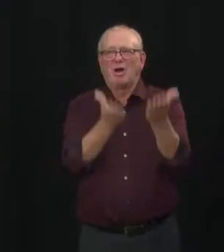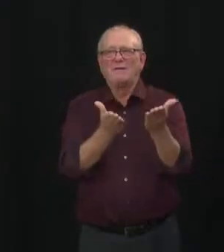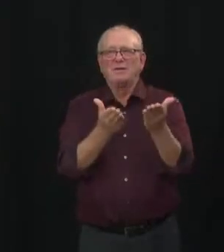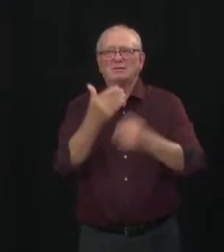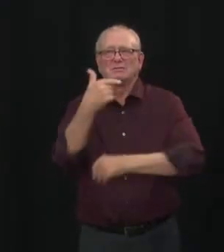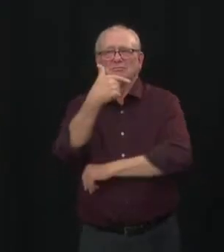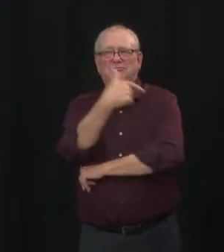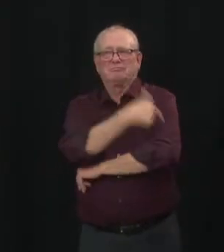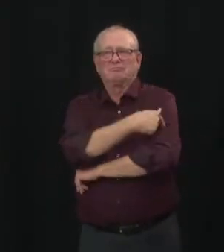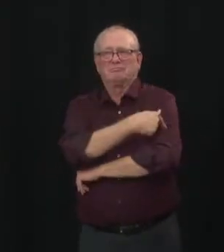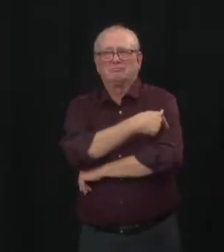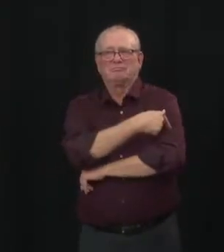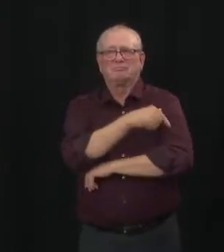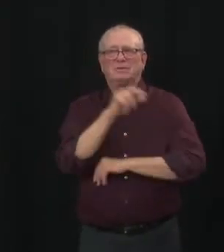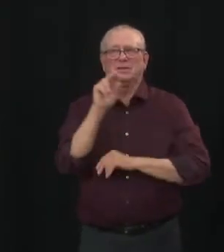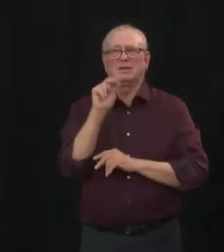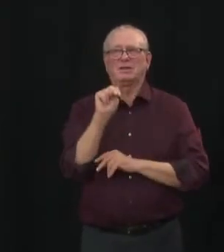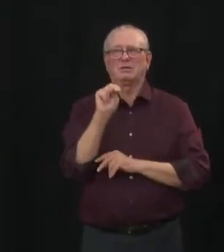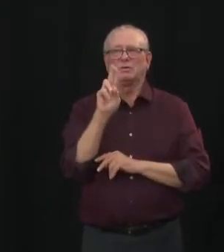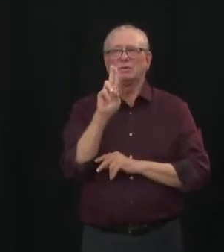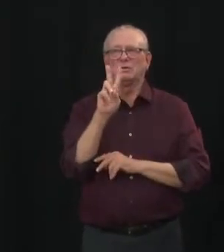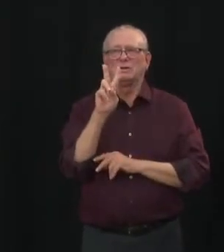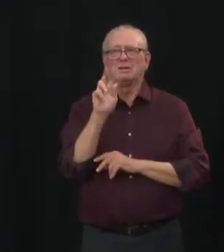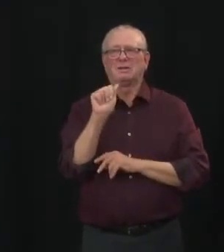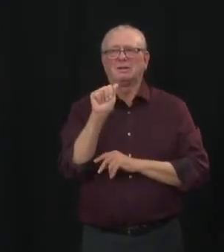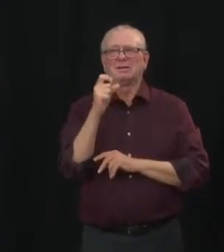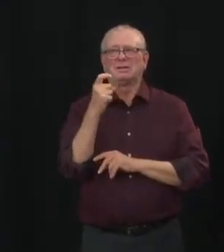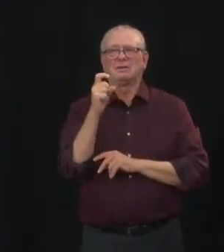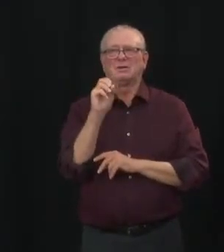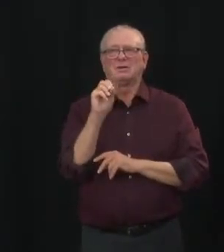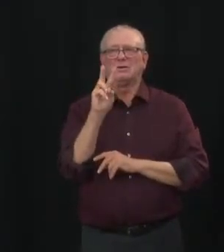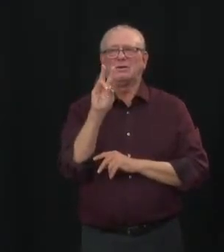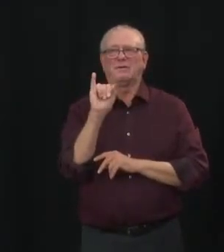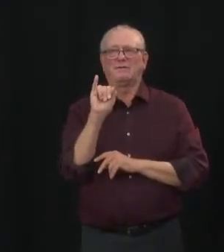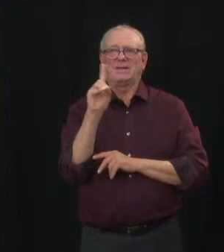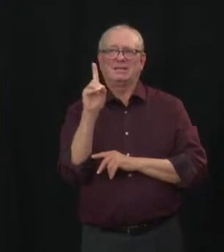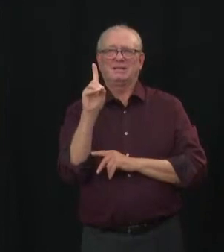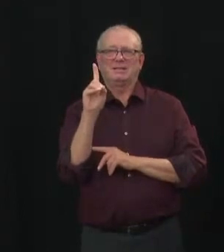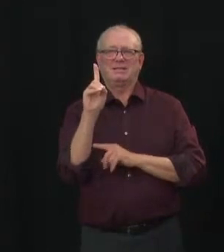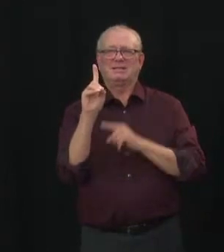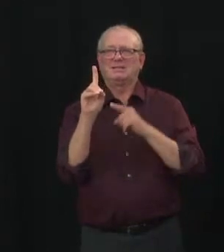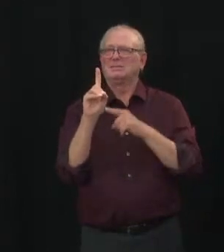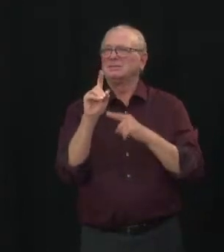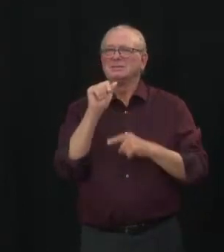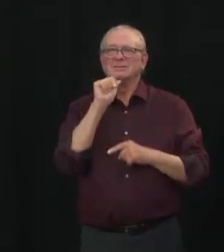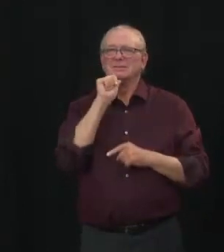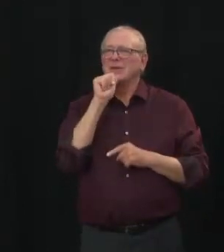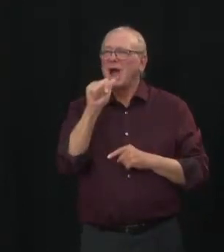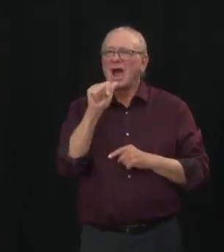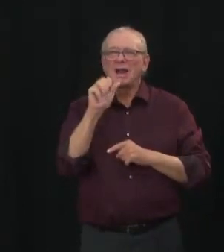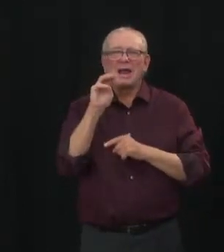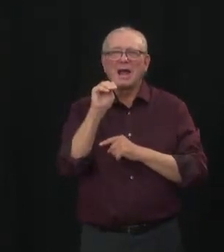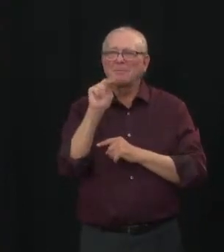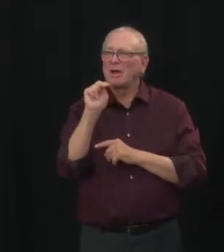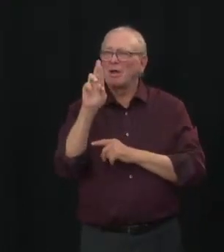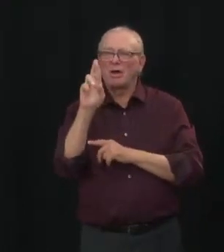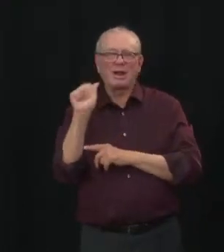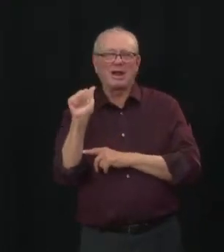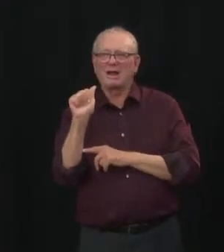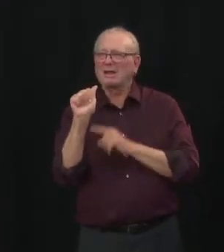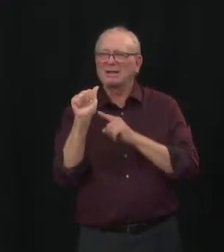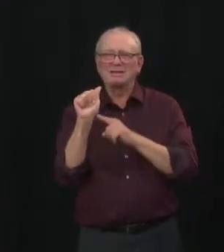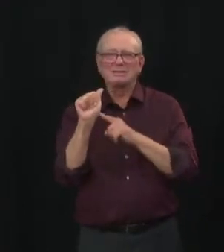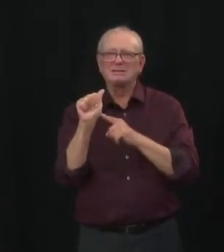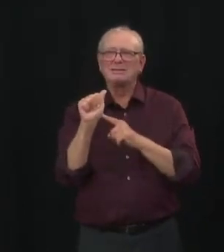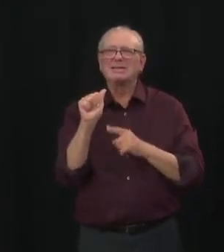option here in Alberta. That's the vaccine from Novavax. And if you've been waiting for it, you can now call 811